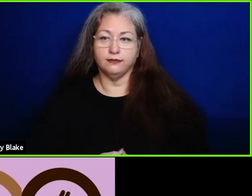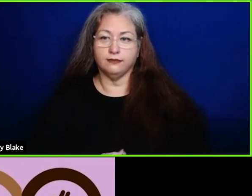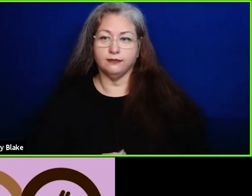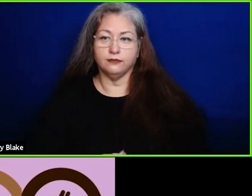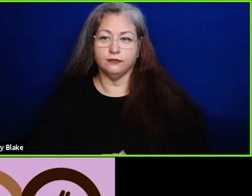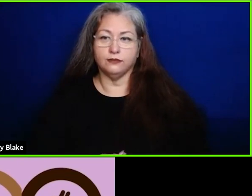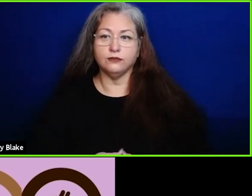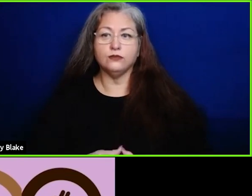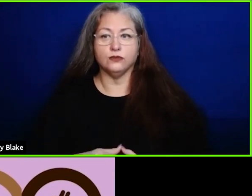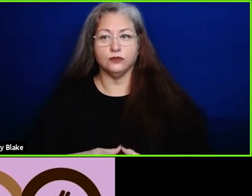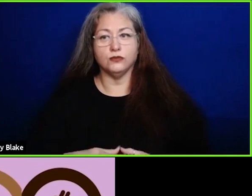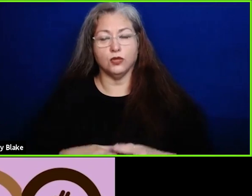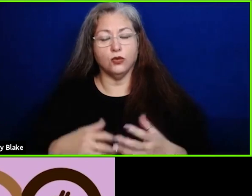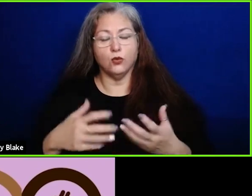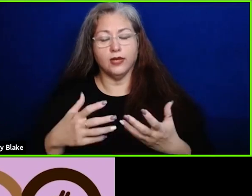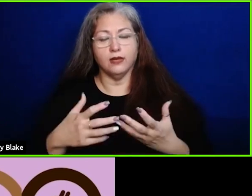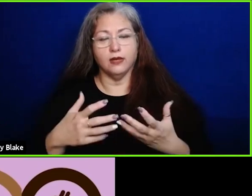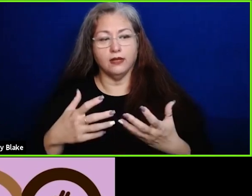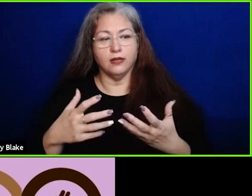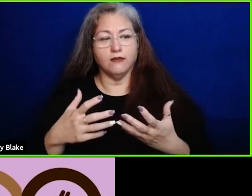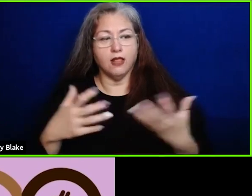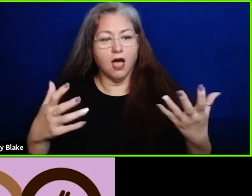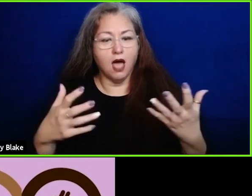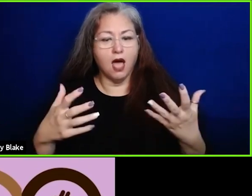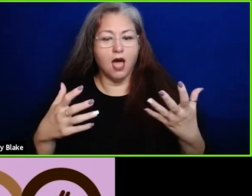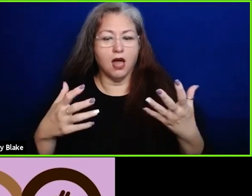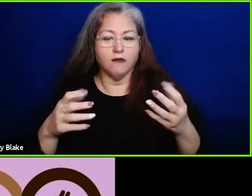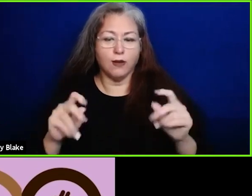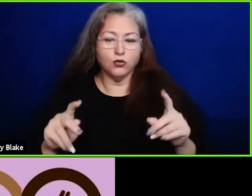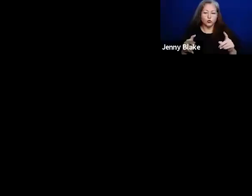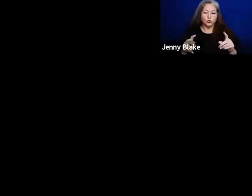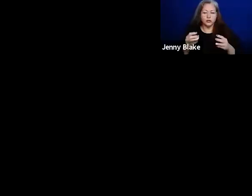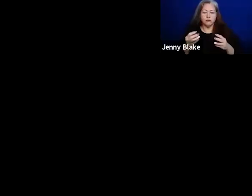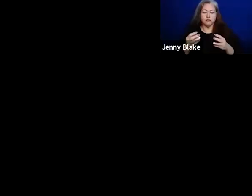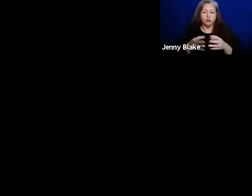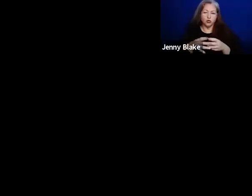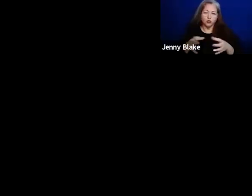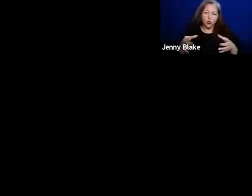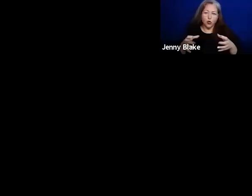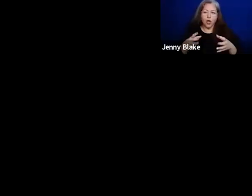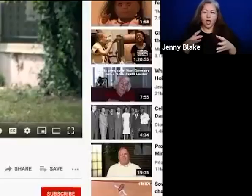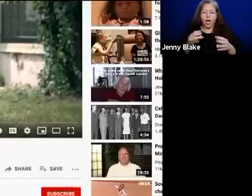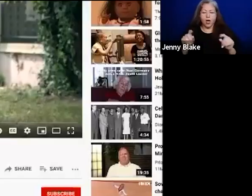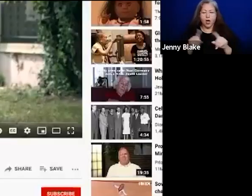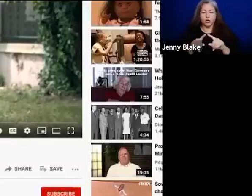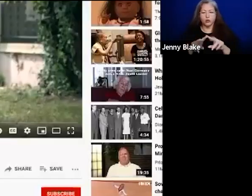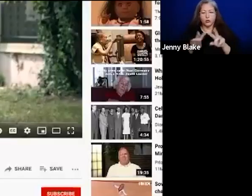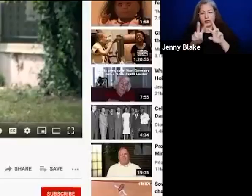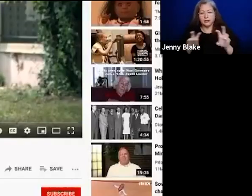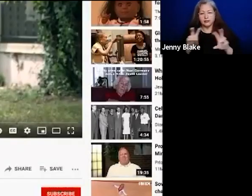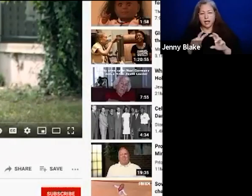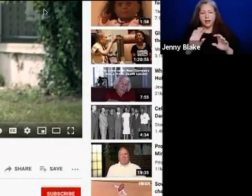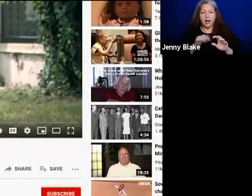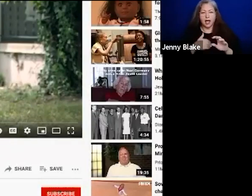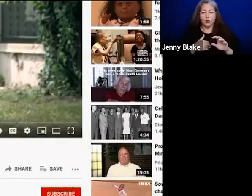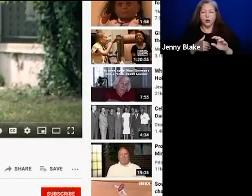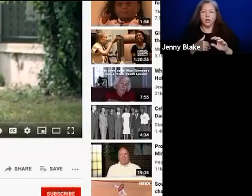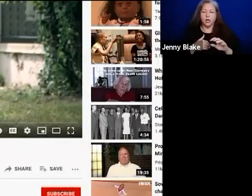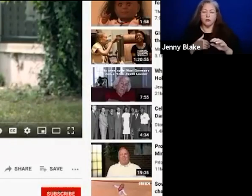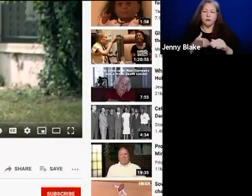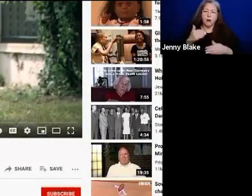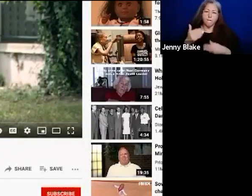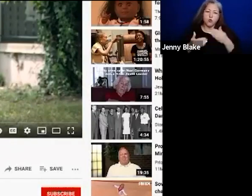lots of room to grow and to look and auto-examine our movements and the role of